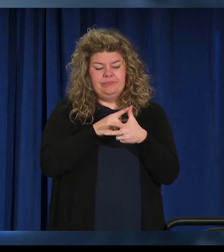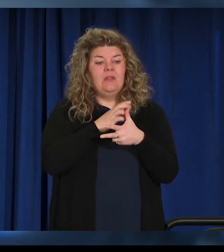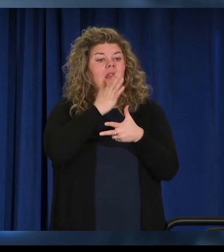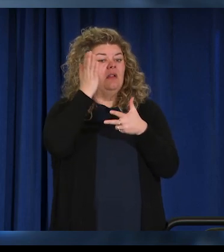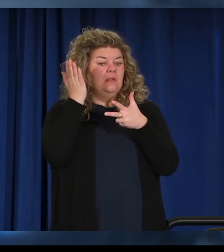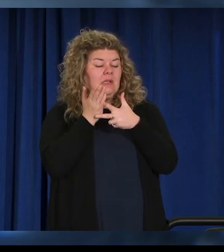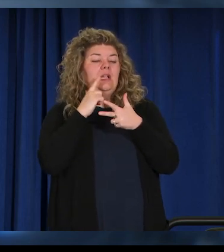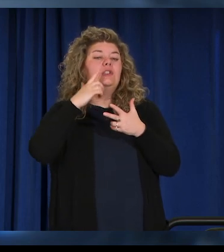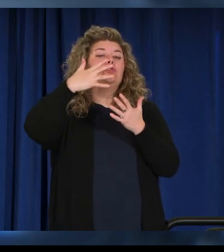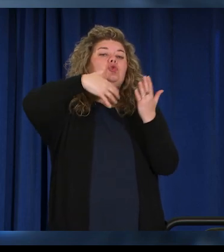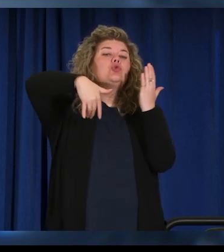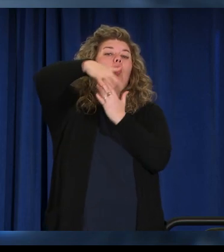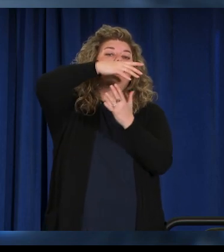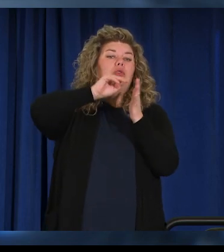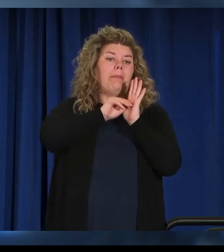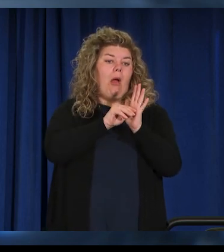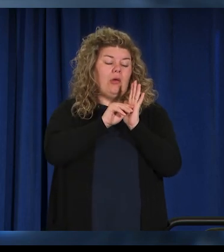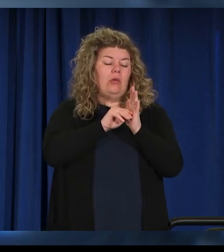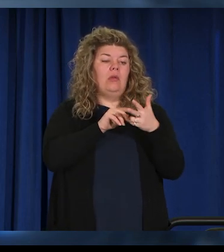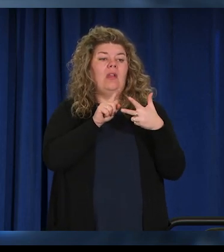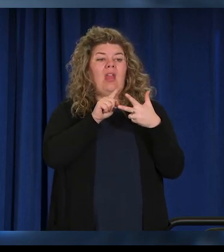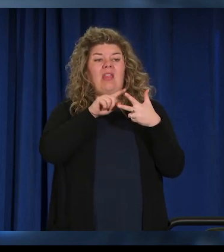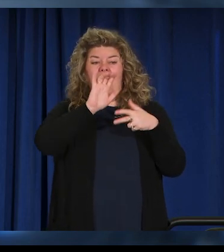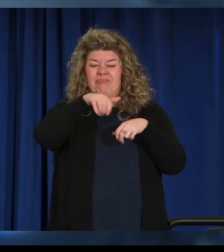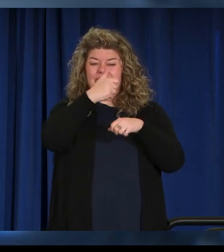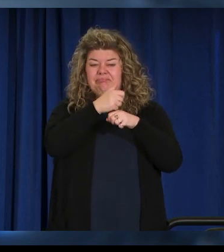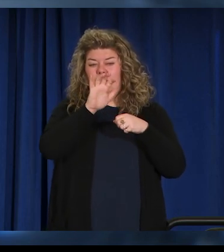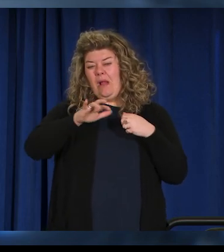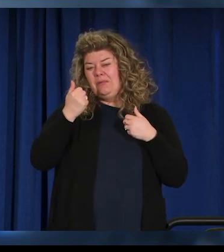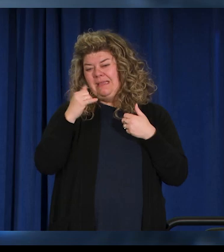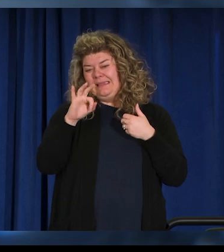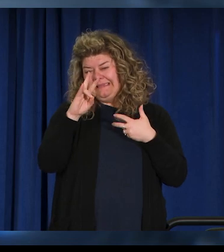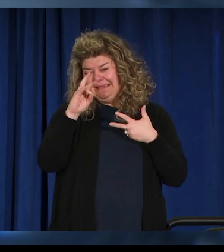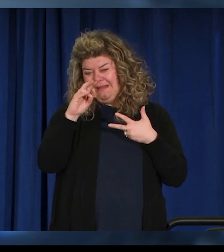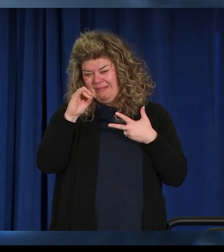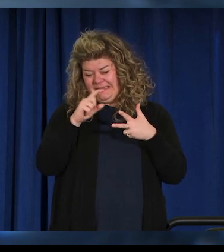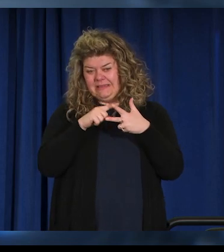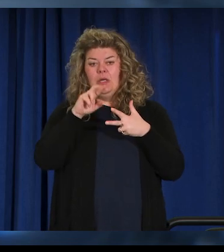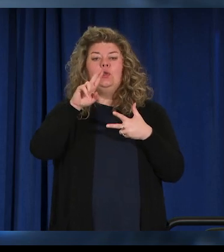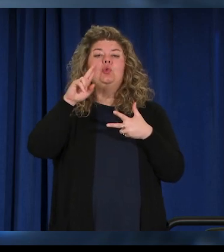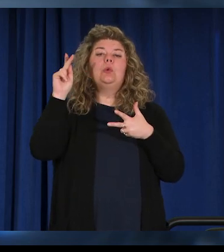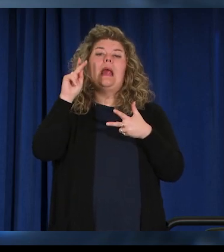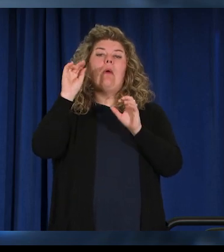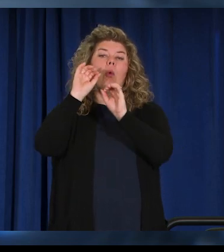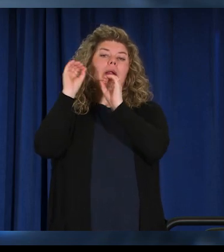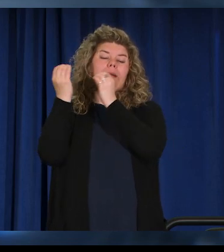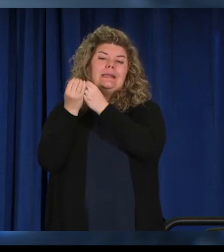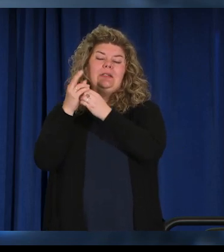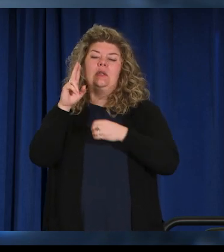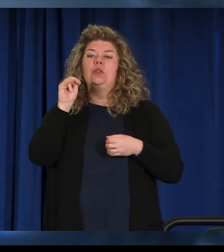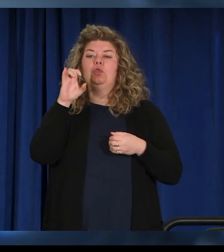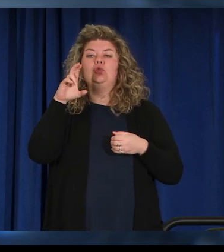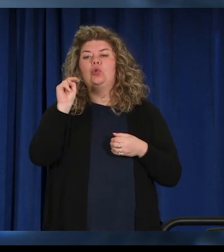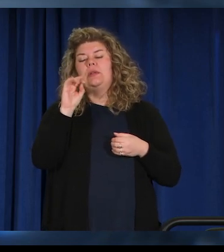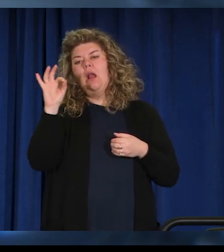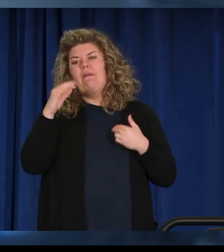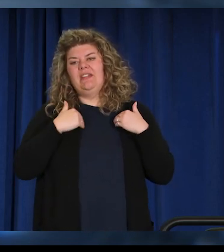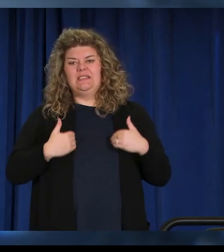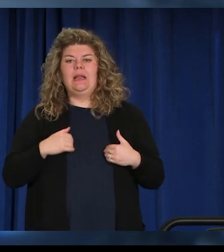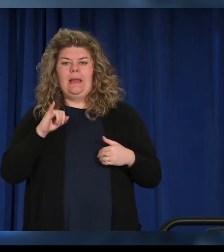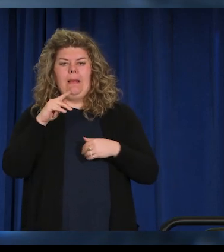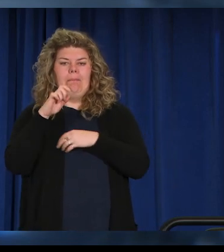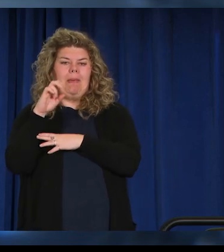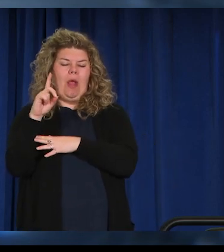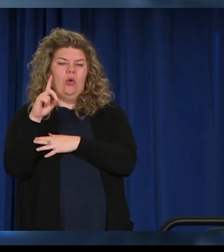was the social model, which was first conceptualized in the 1970s by the UK organization Union of the Physically Impaired